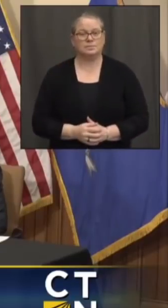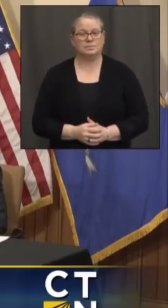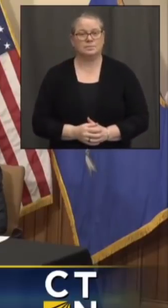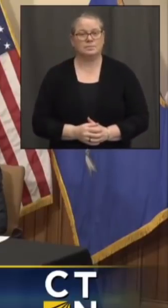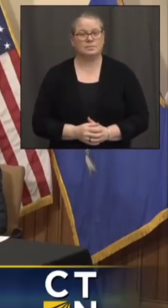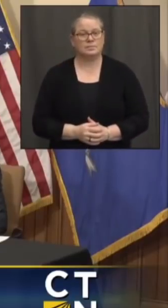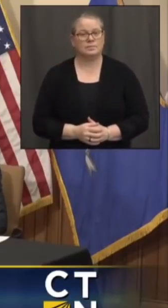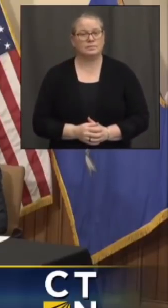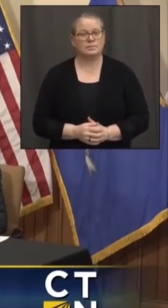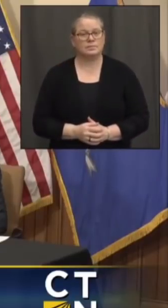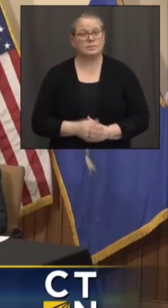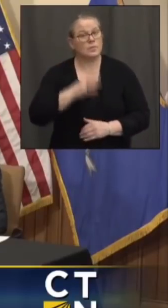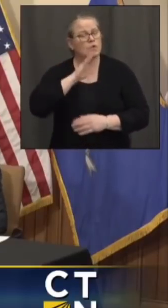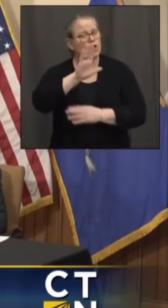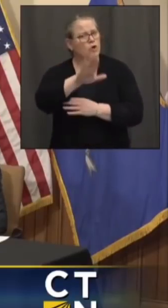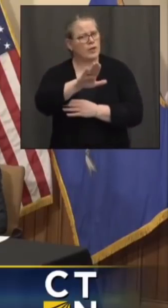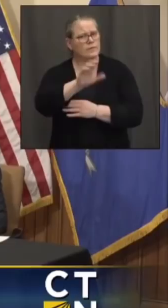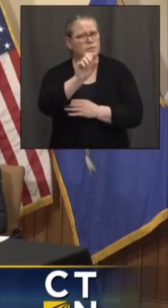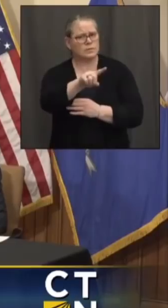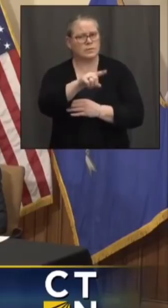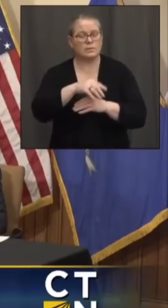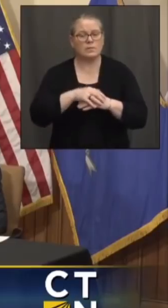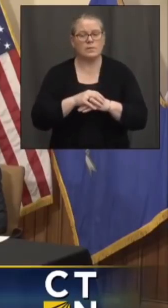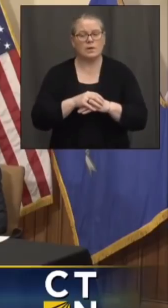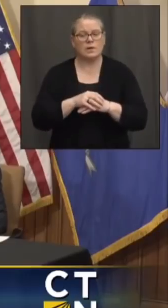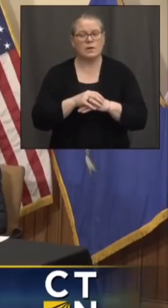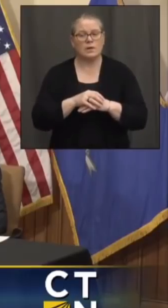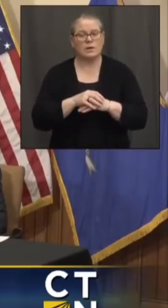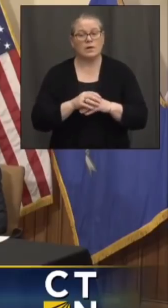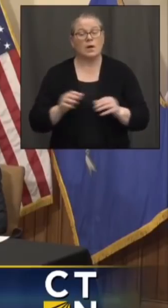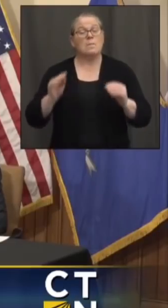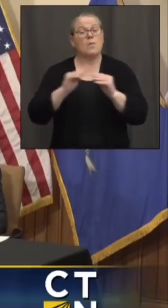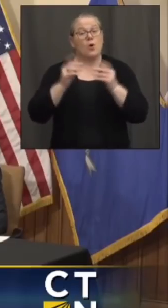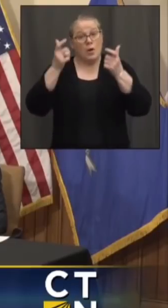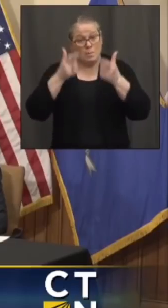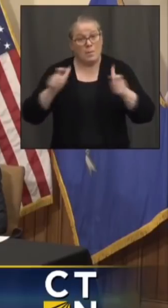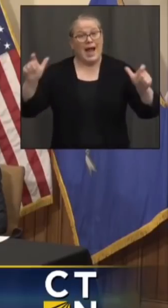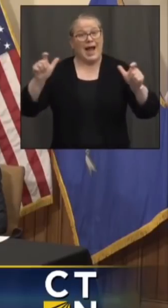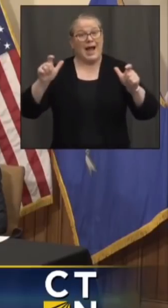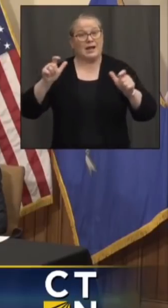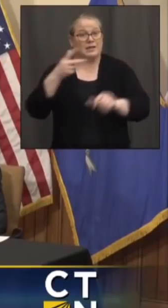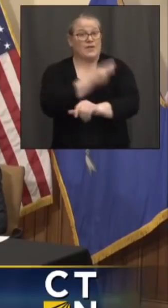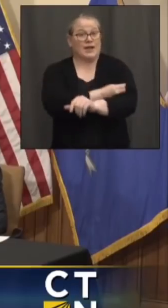Good afternoon. Is there a plan for more mass vaccination sites throughout the state?